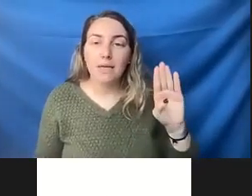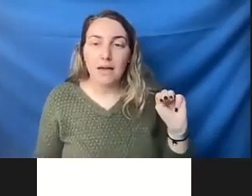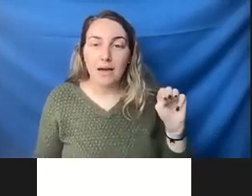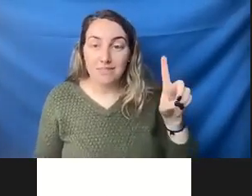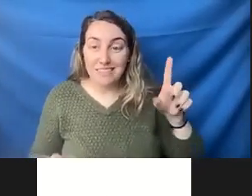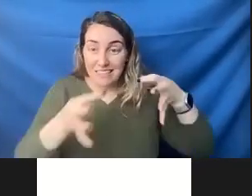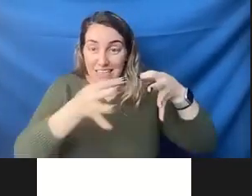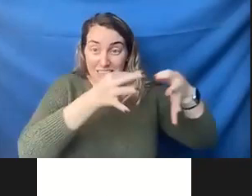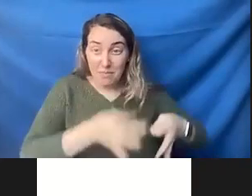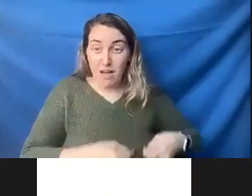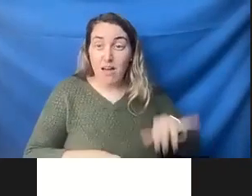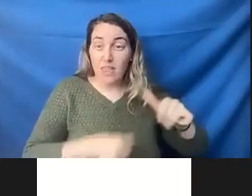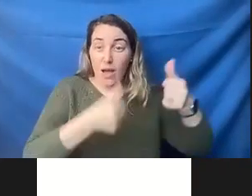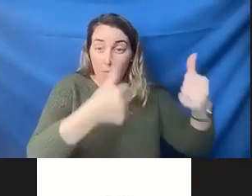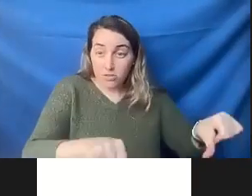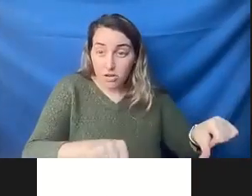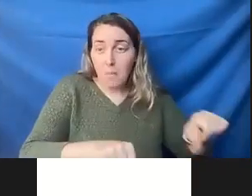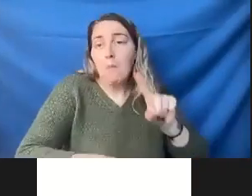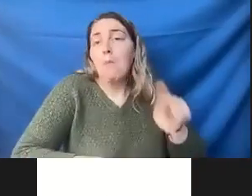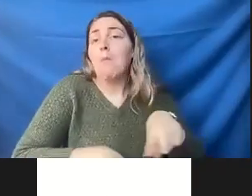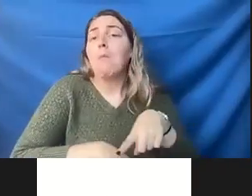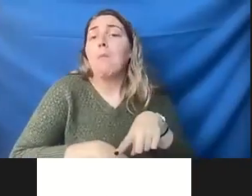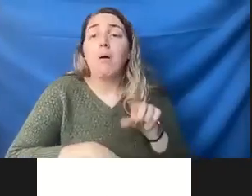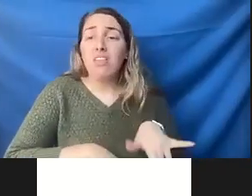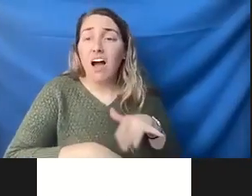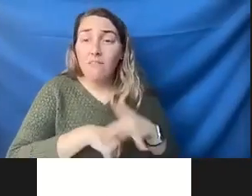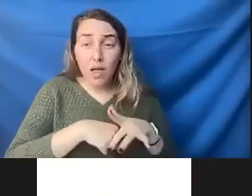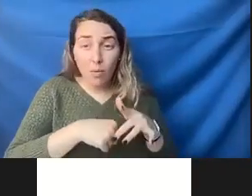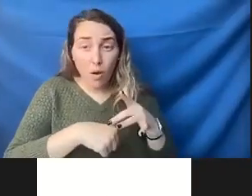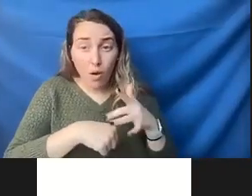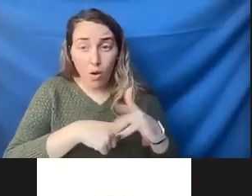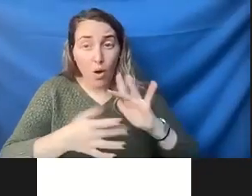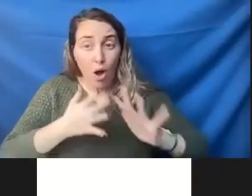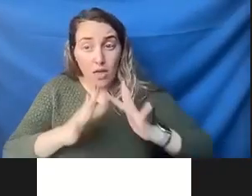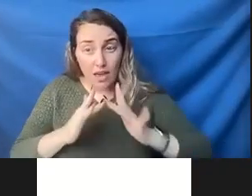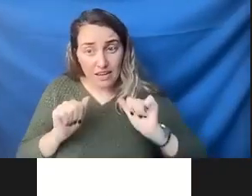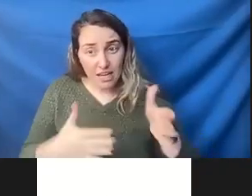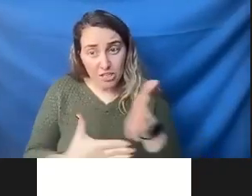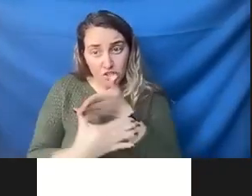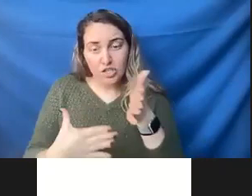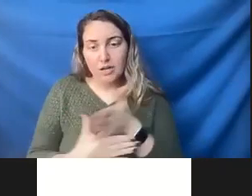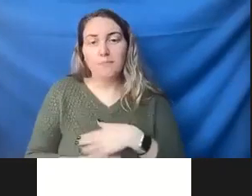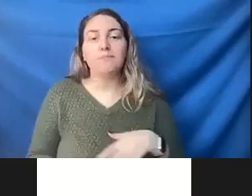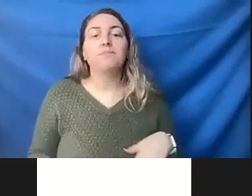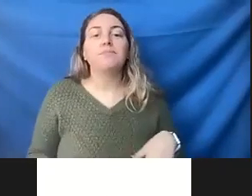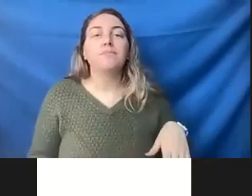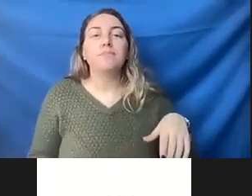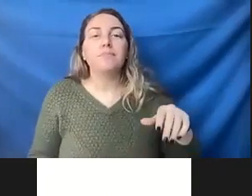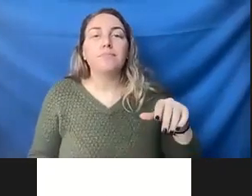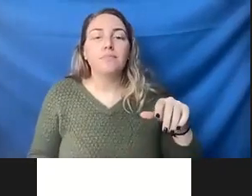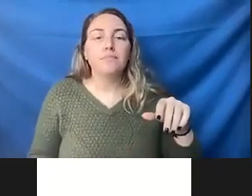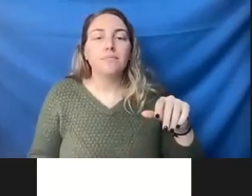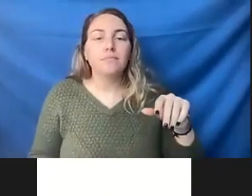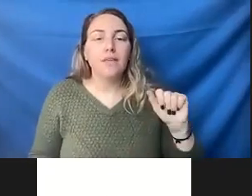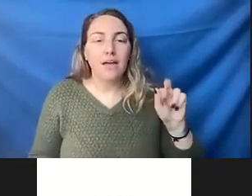available online for organizations to share. It is not currently available online. It's still in